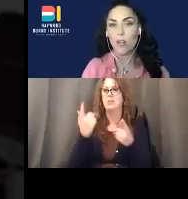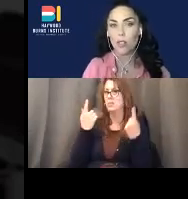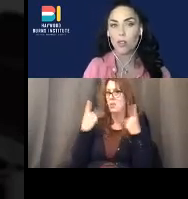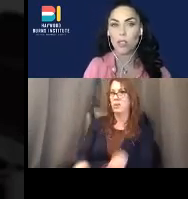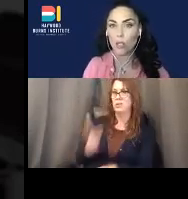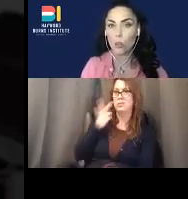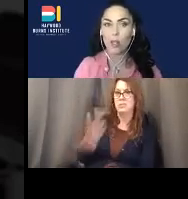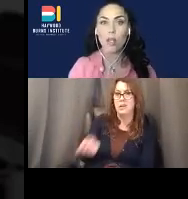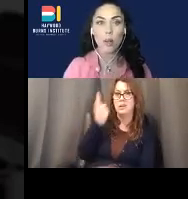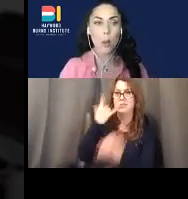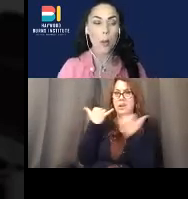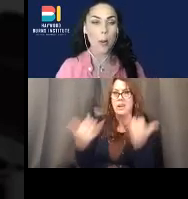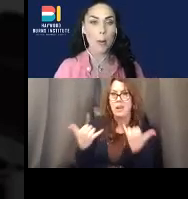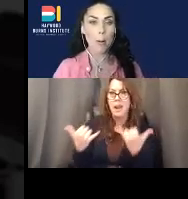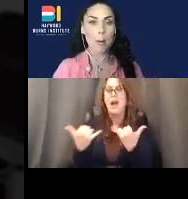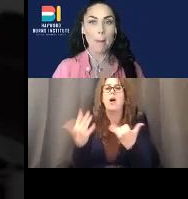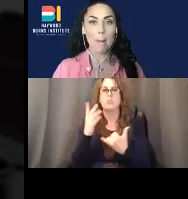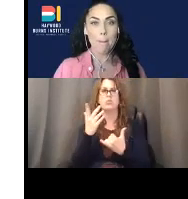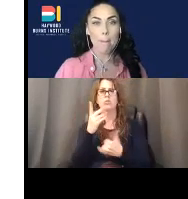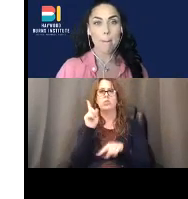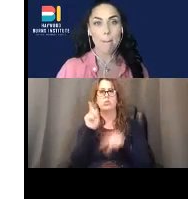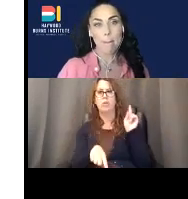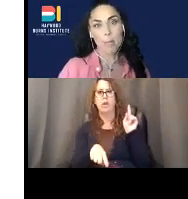in a very strategic way.